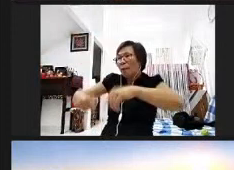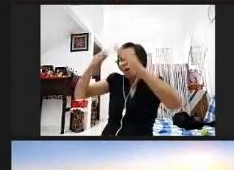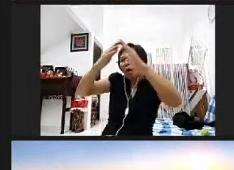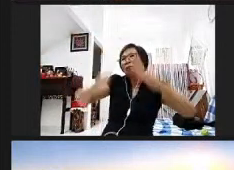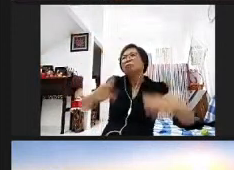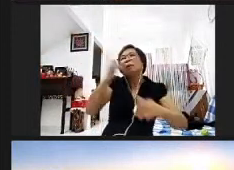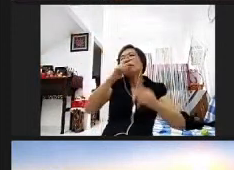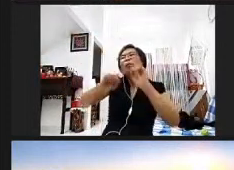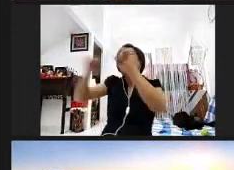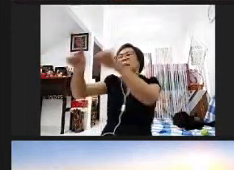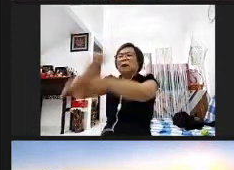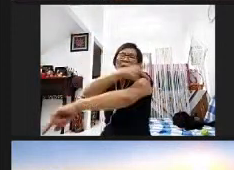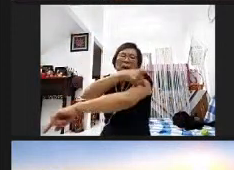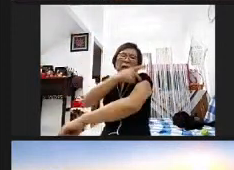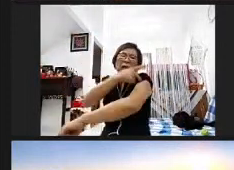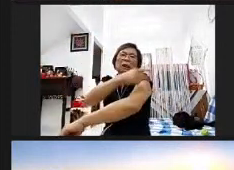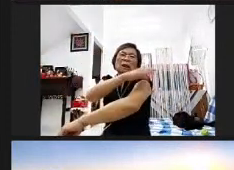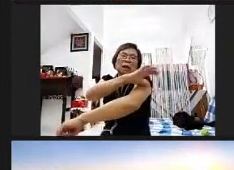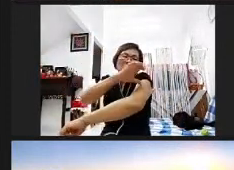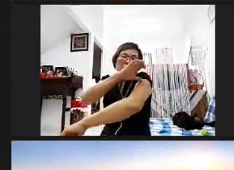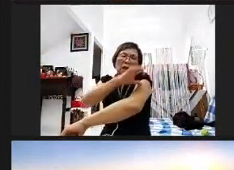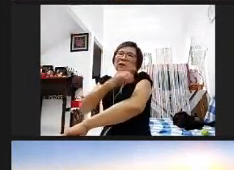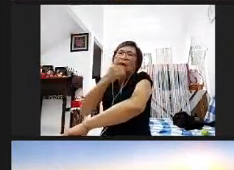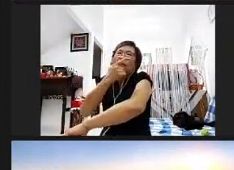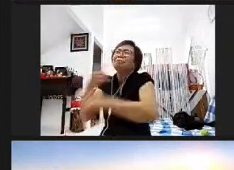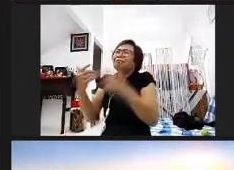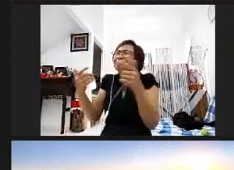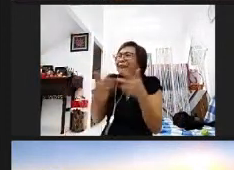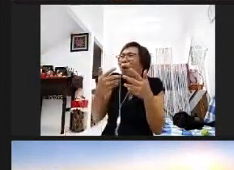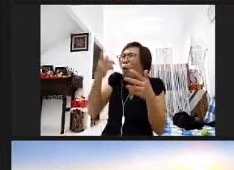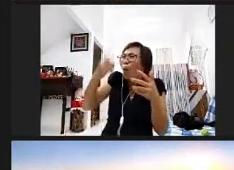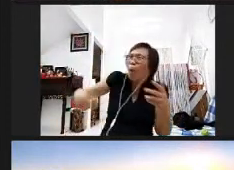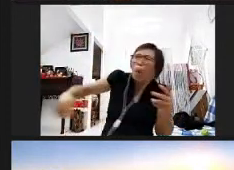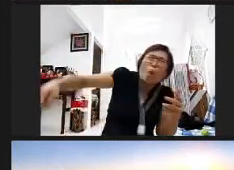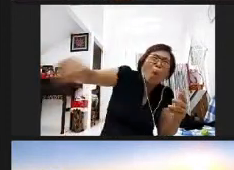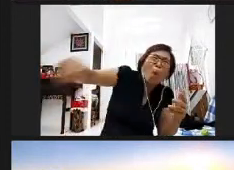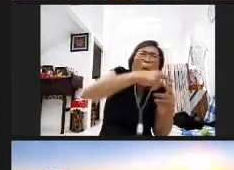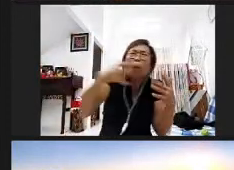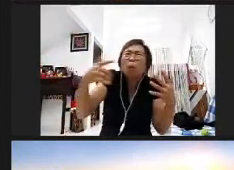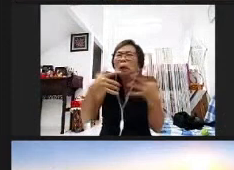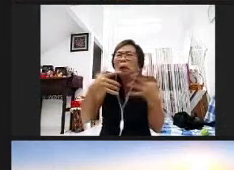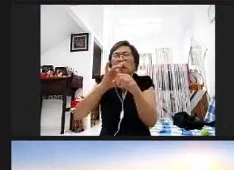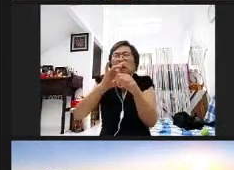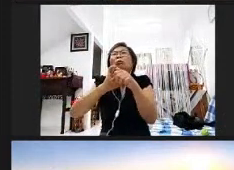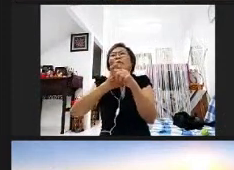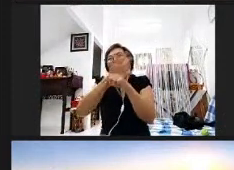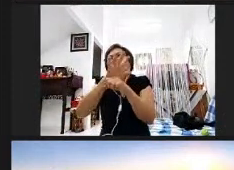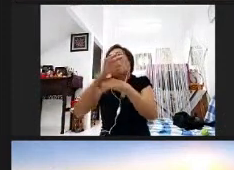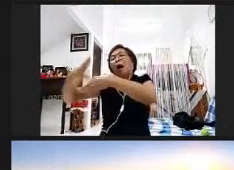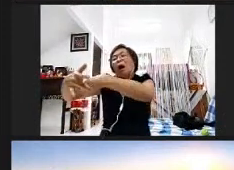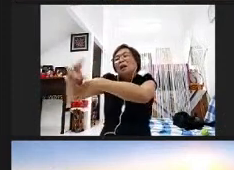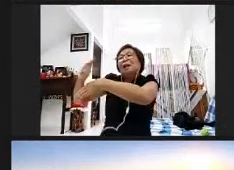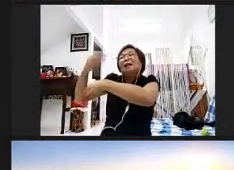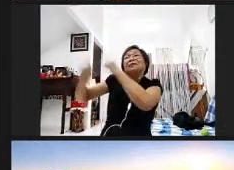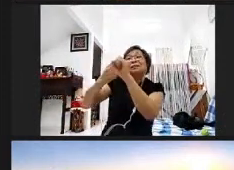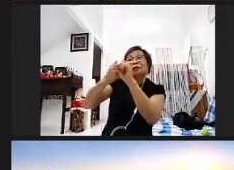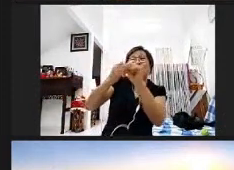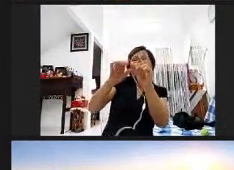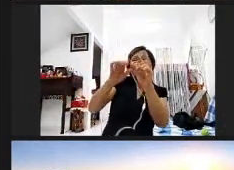clinic. That was the amount of fear that we have, particularly during the early stages of the pandemic,